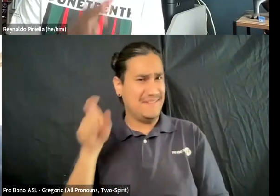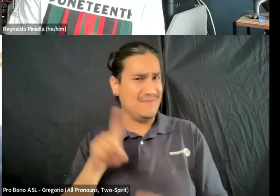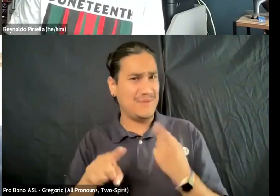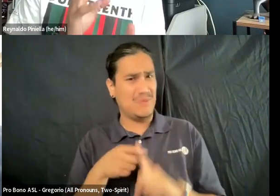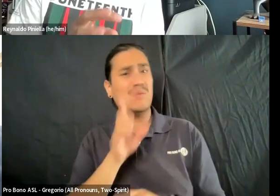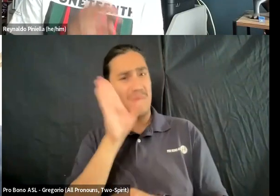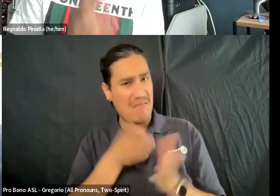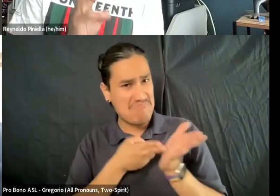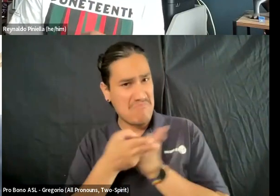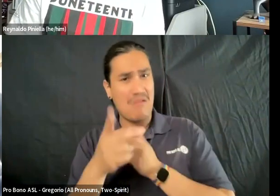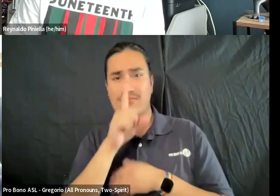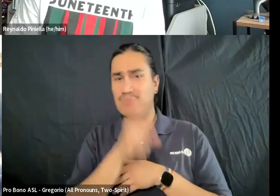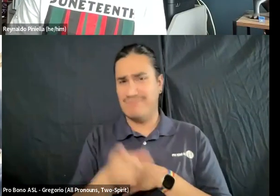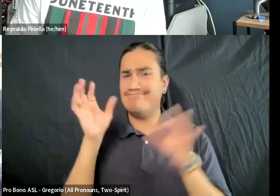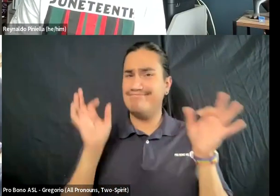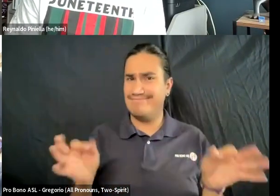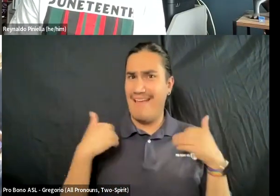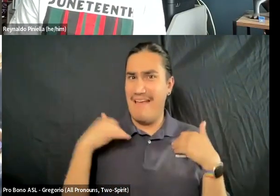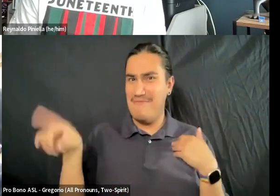it real with you, and I definitely have those friends.